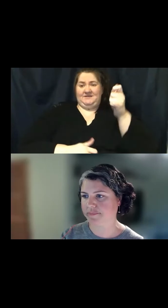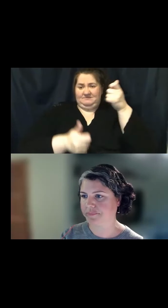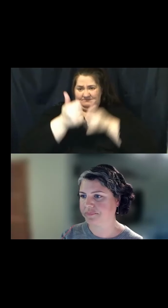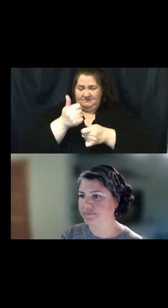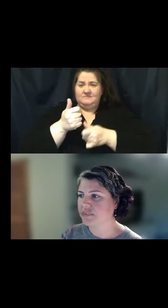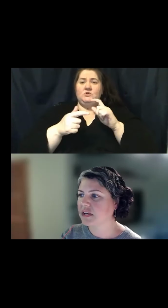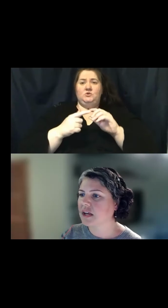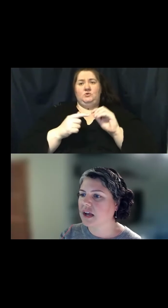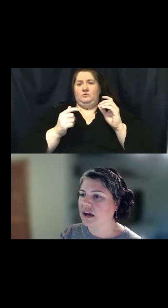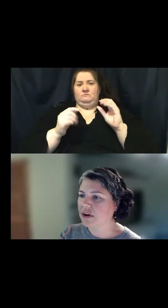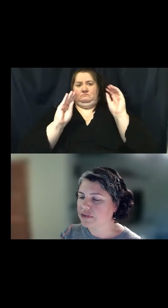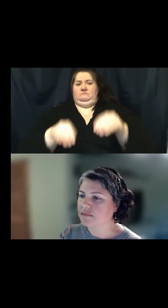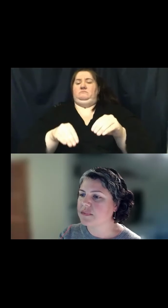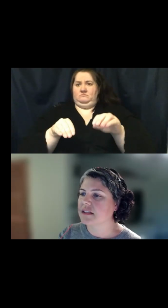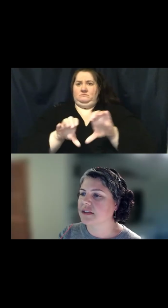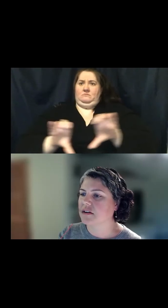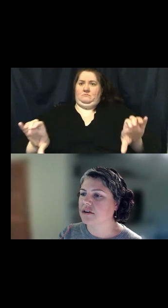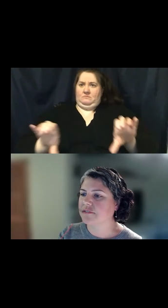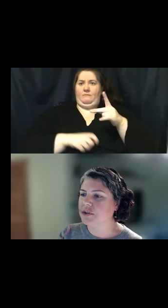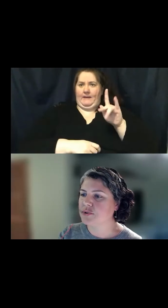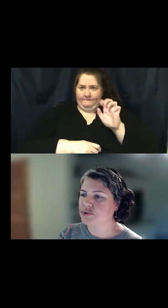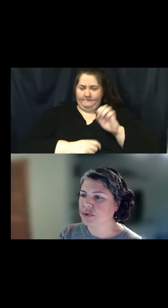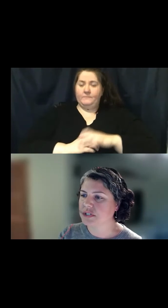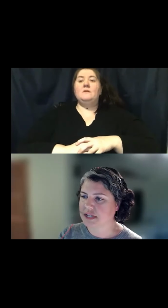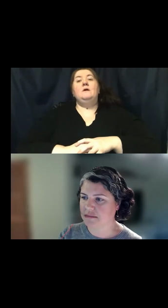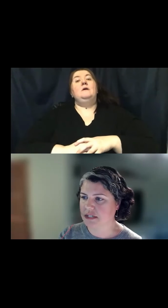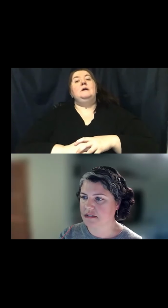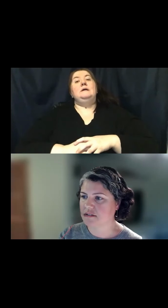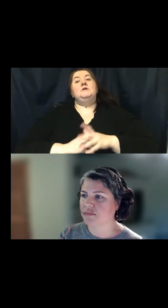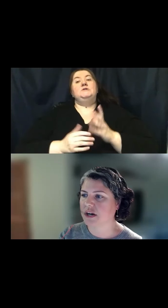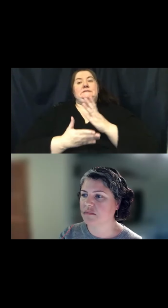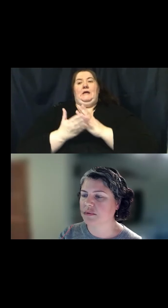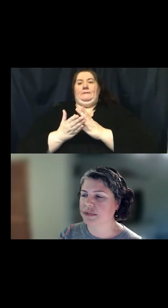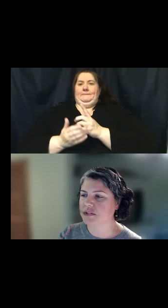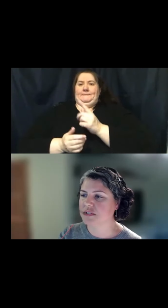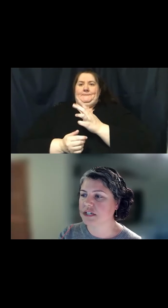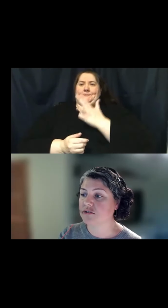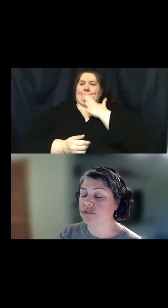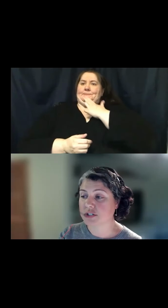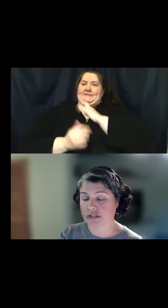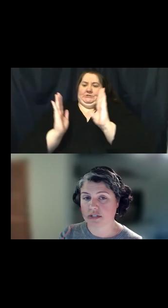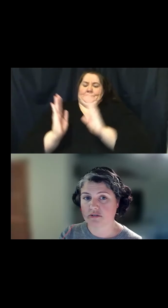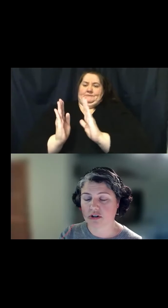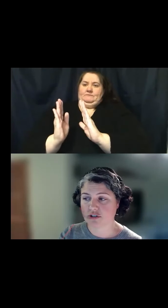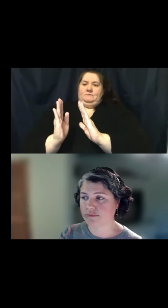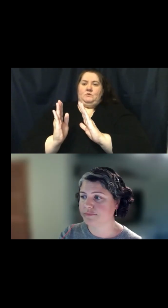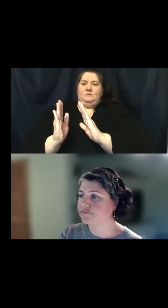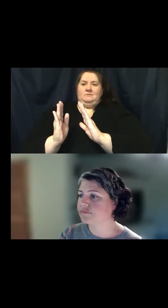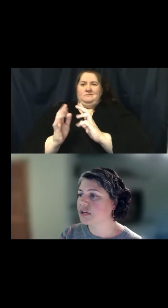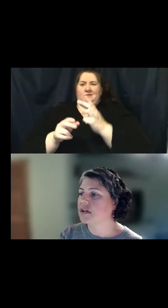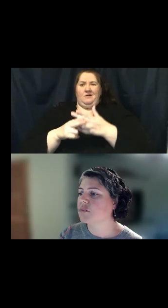pipe. However, there are a few short segments where we will be using trenchless